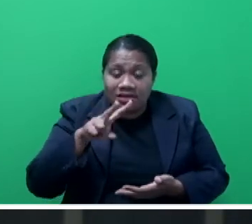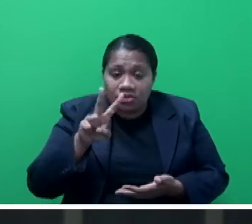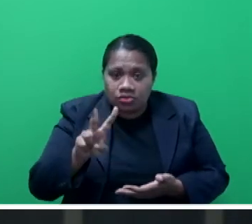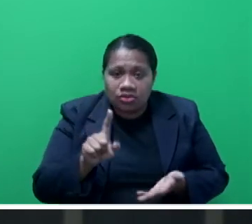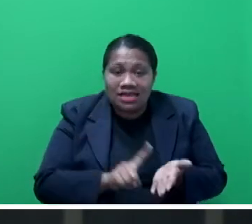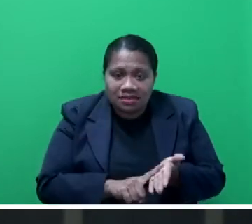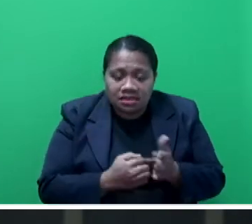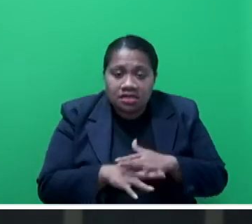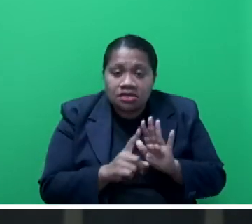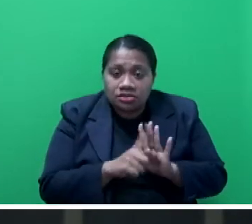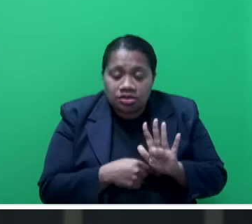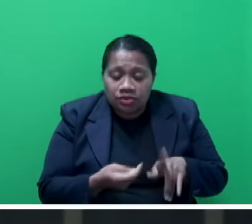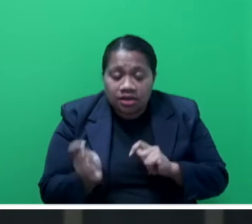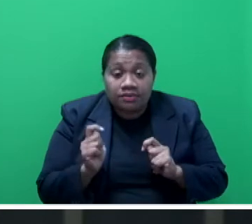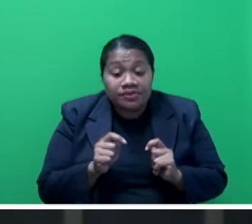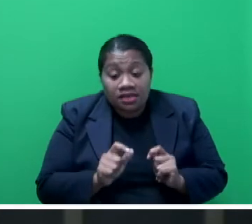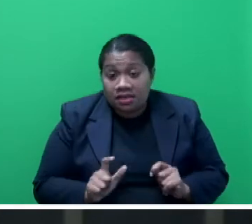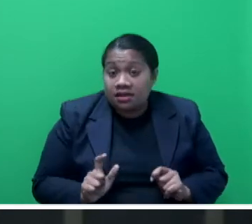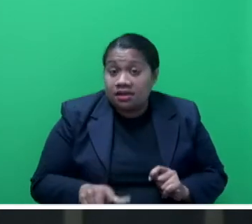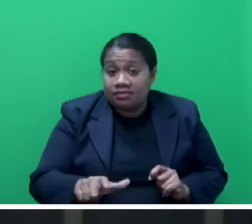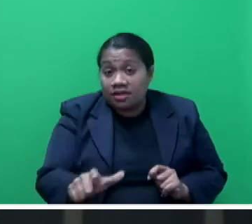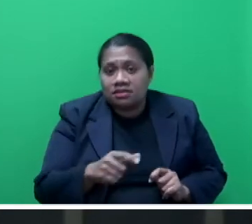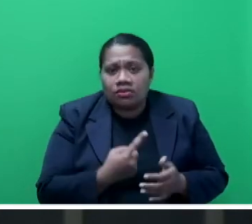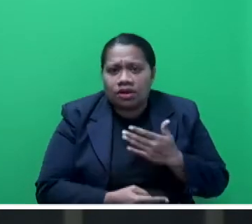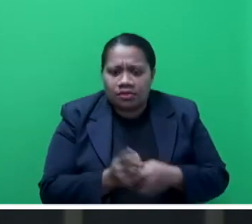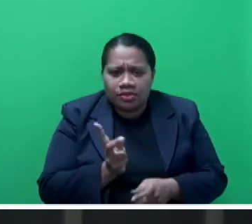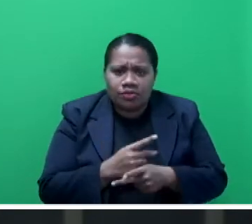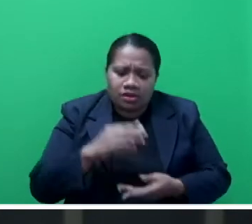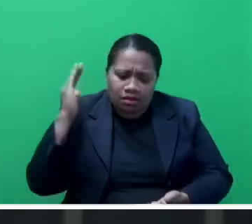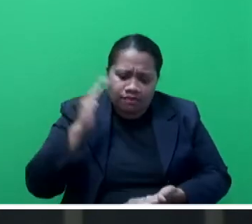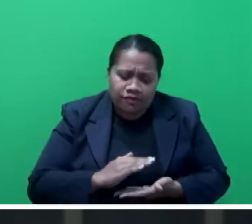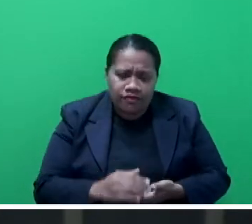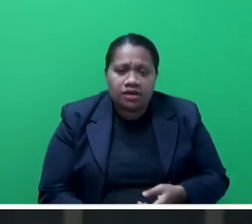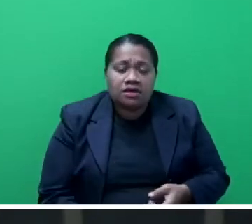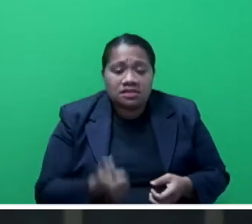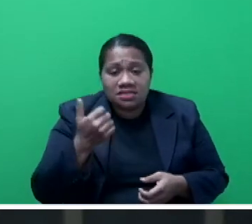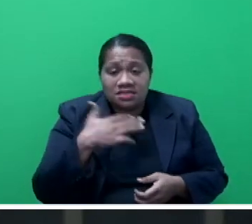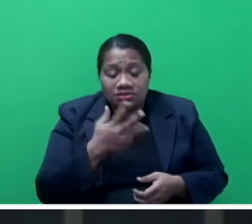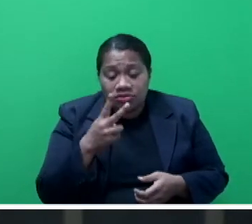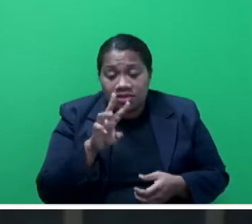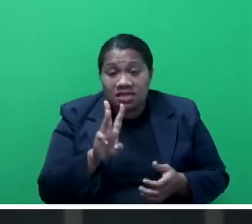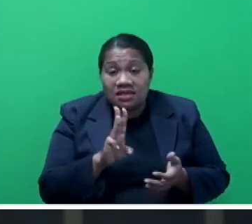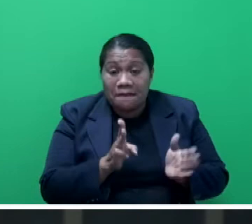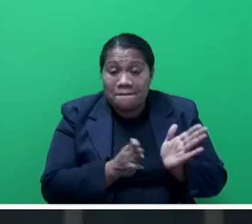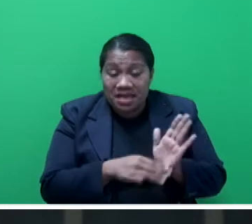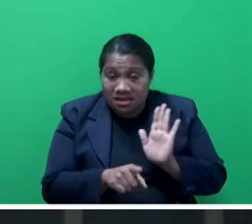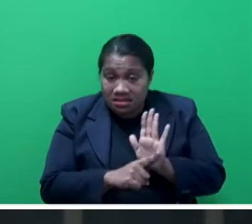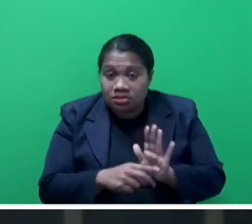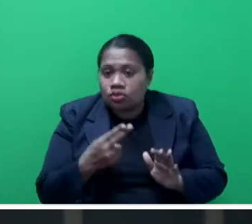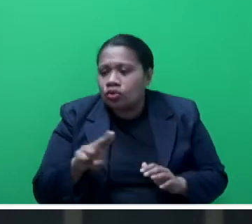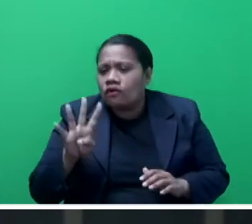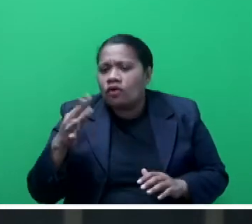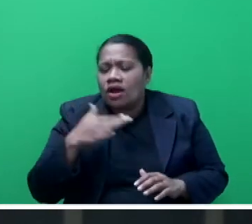Labasa, the Labasa systems, production dropped from 623 megalitres in December to